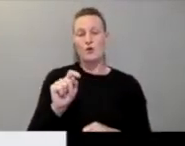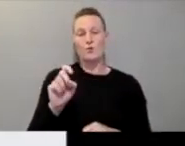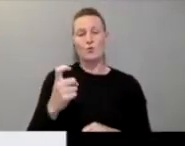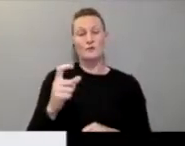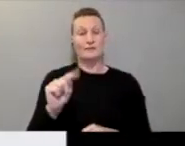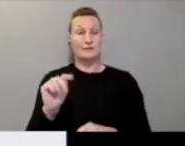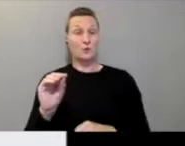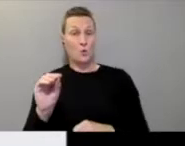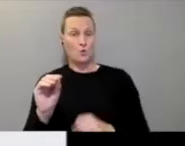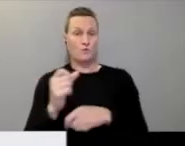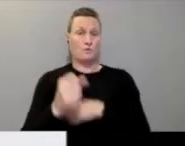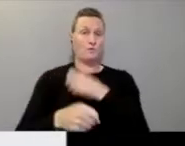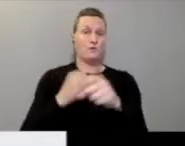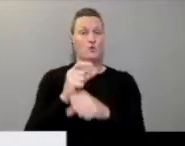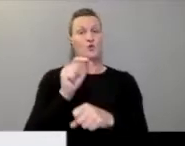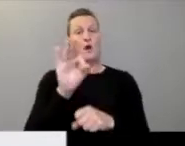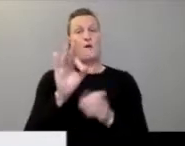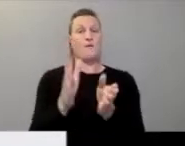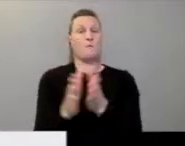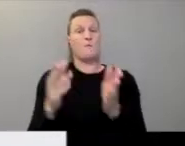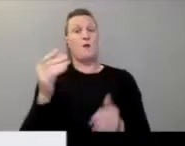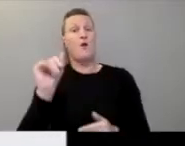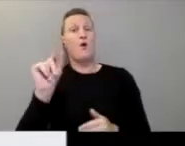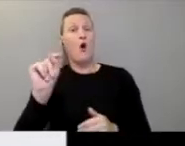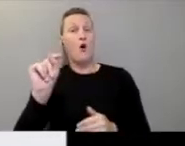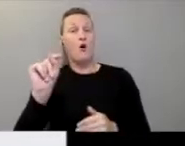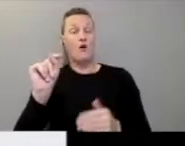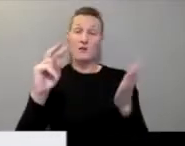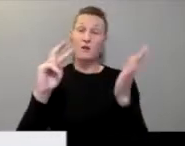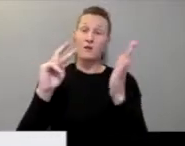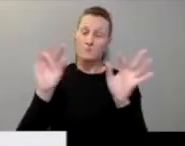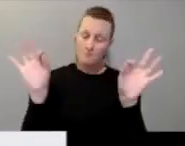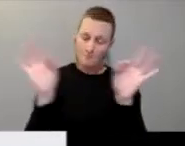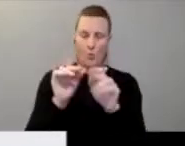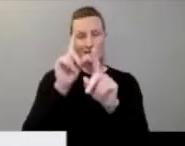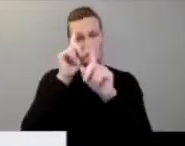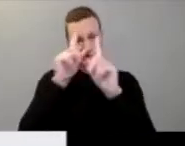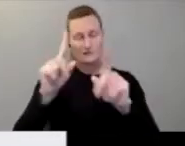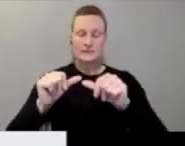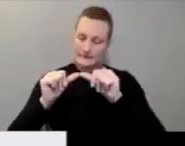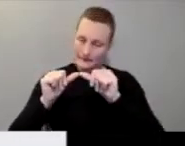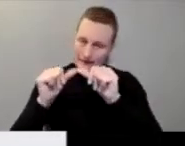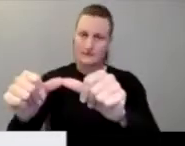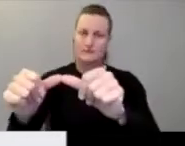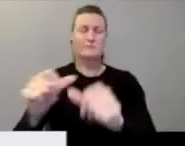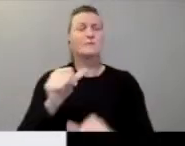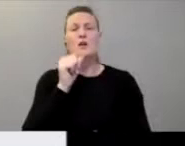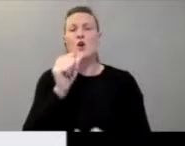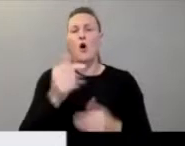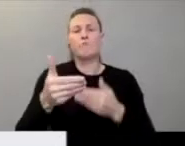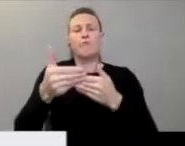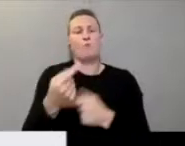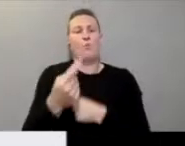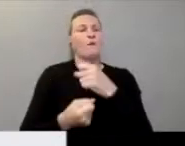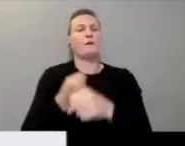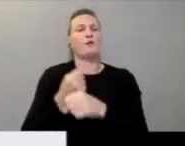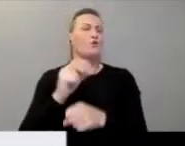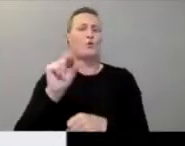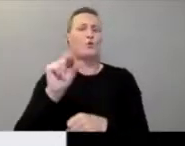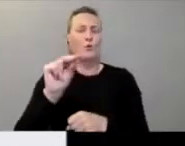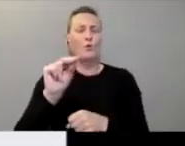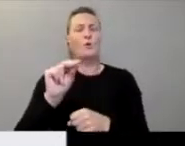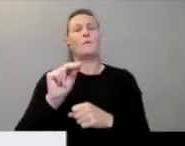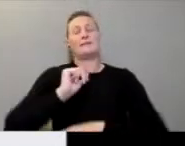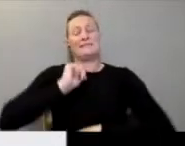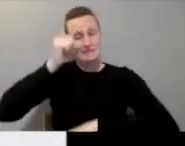be just a kind of swell of activity and then back to business as usual. But that there will be legacies coming out of this that also